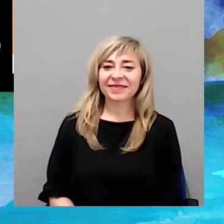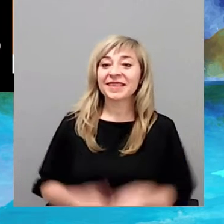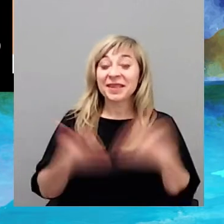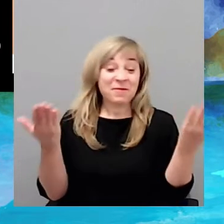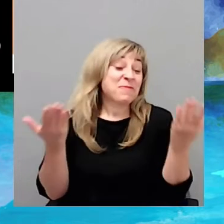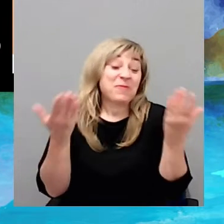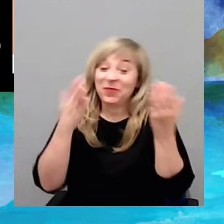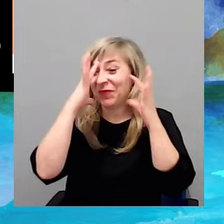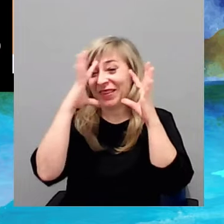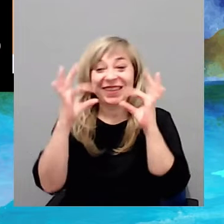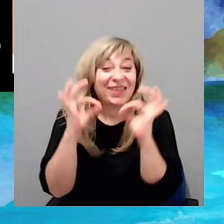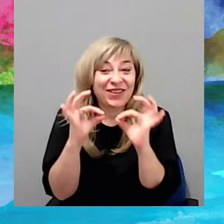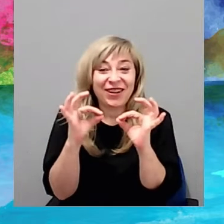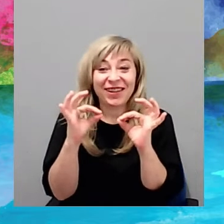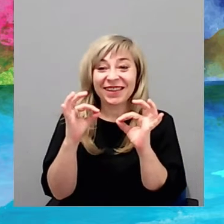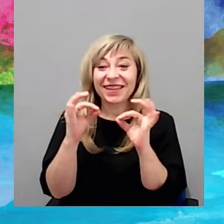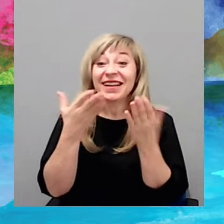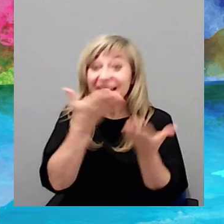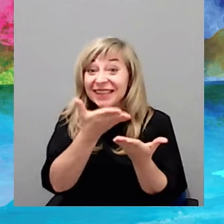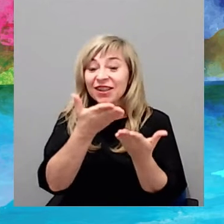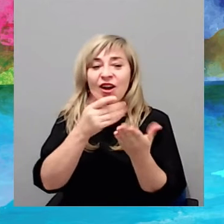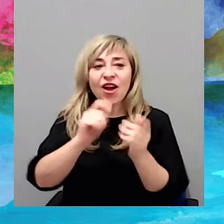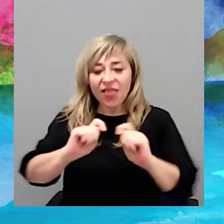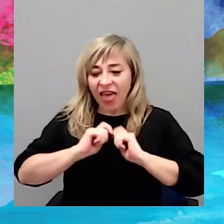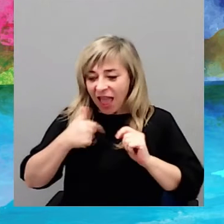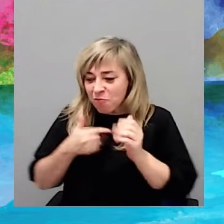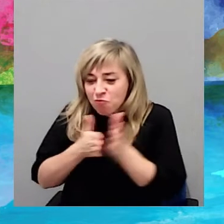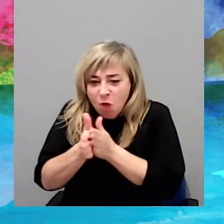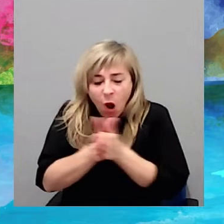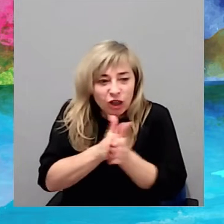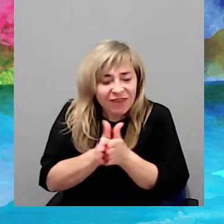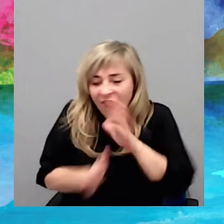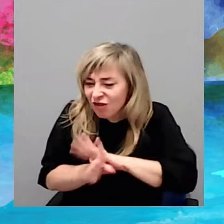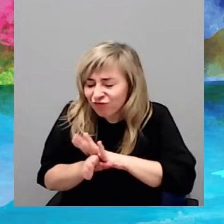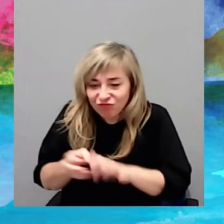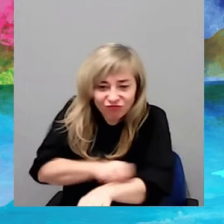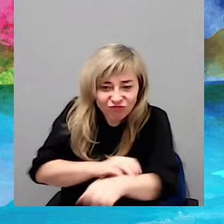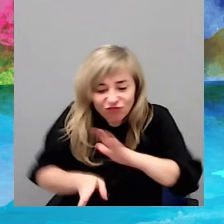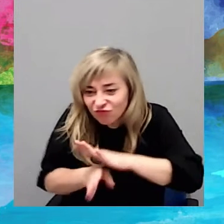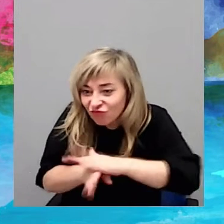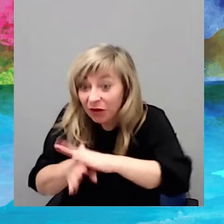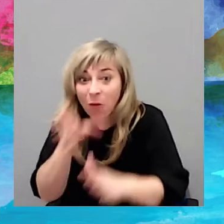Lógicamente, esto es la mayor motivación para seguir haciendo lo que hacemos y al final darte cuenta de